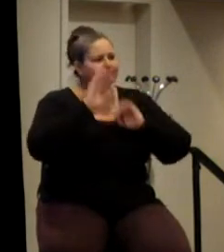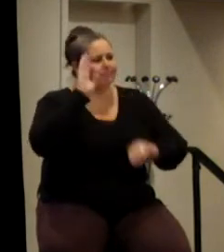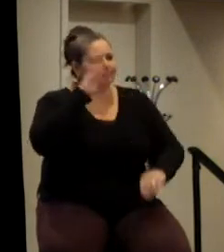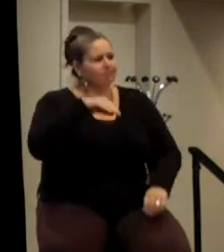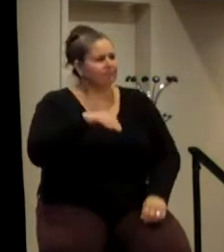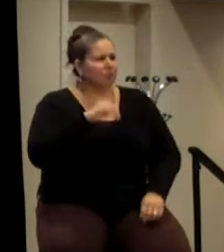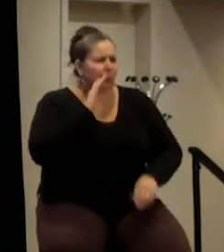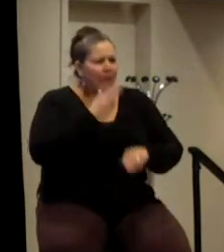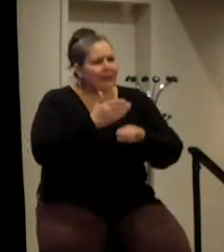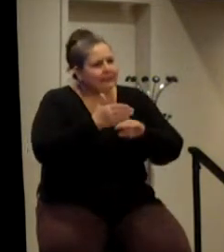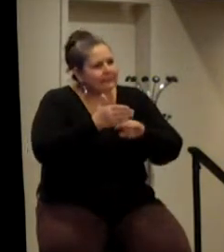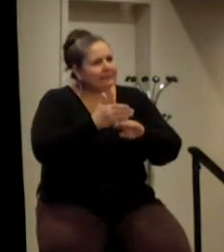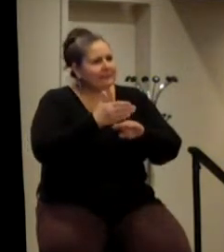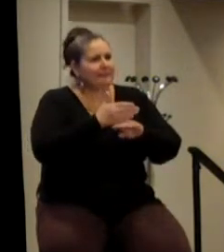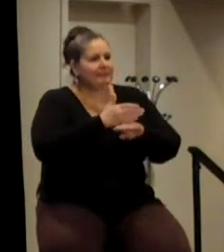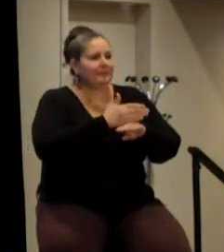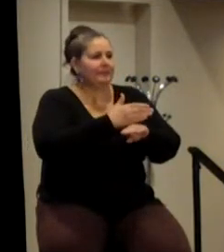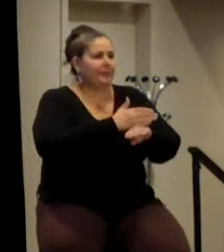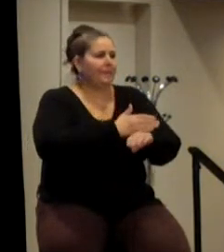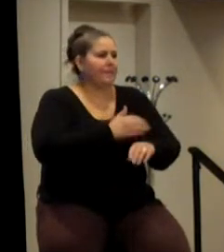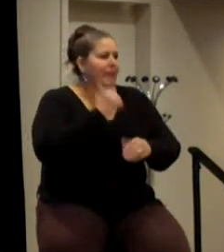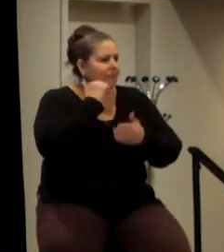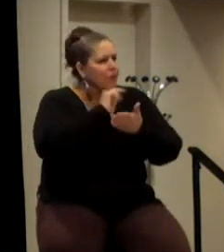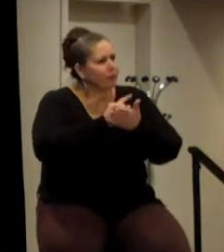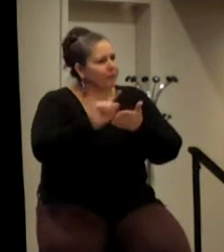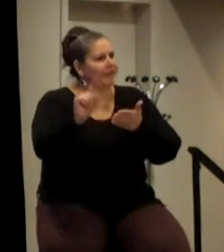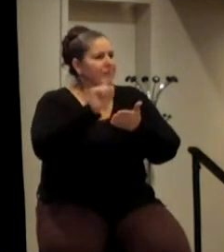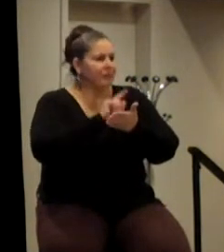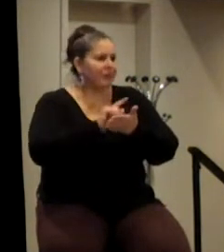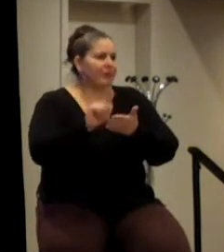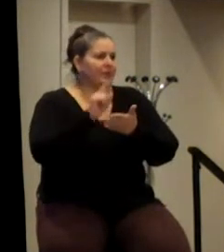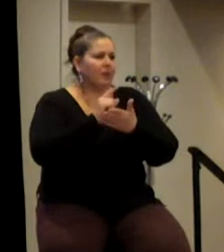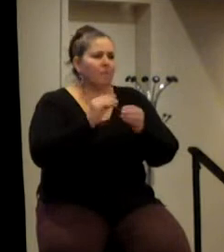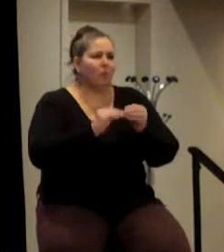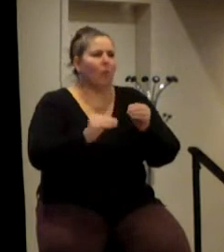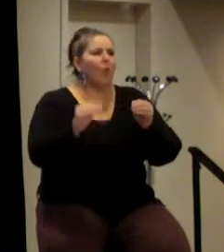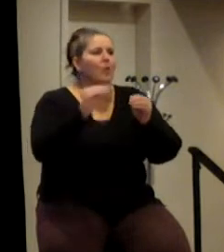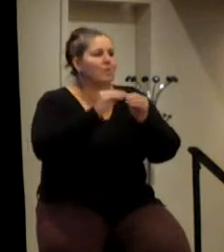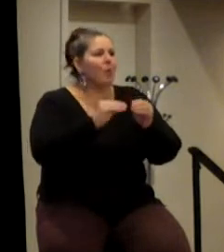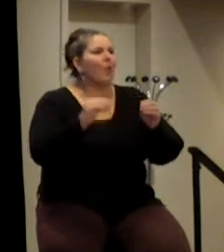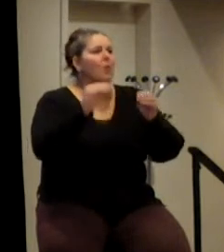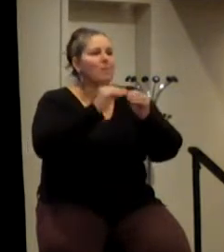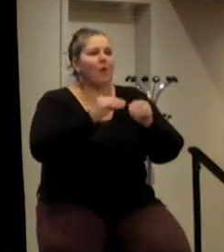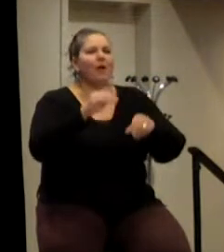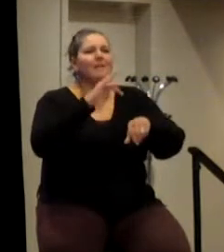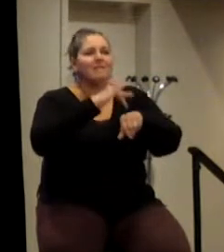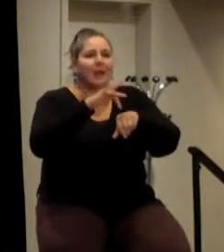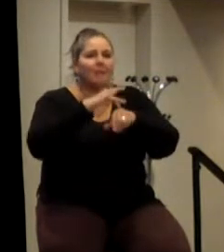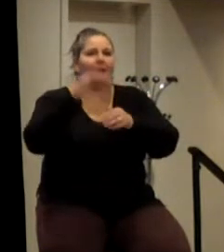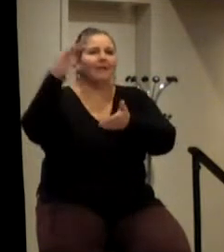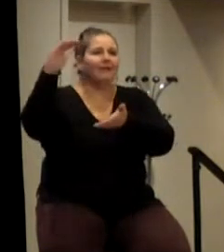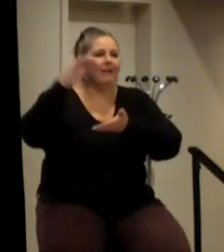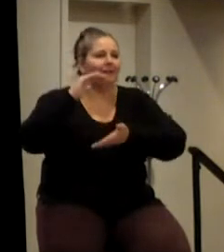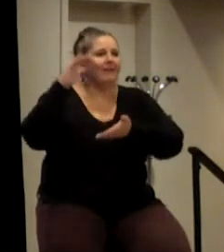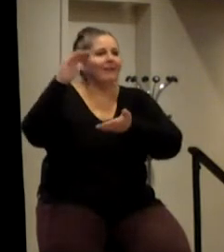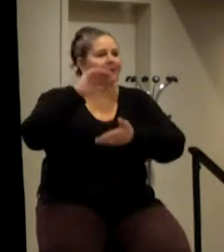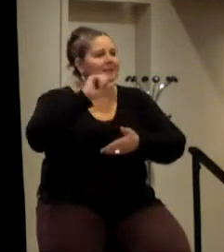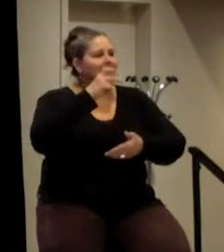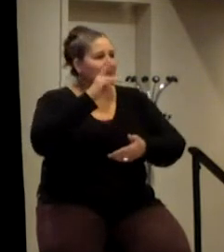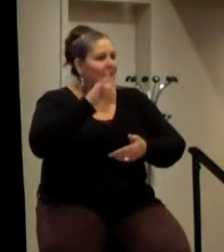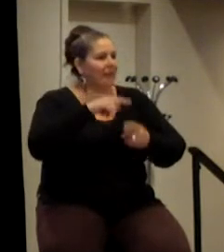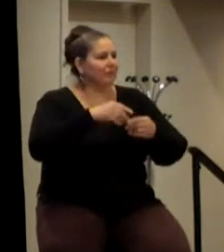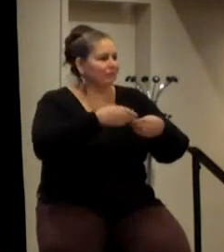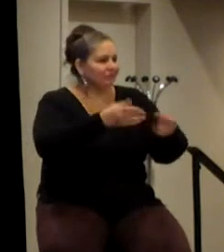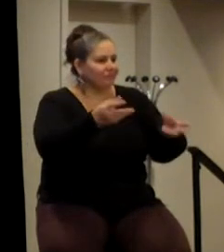each week as there is upward movement in supply for that. Out of our pod, I have